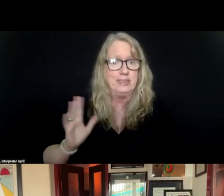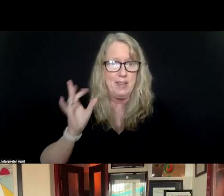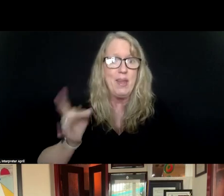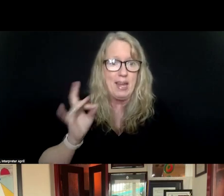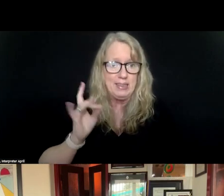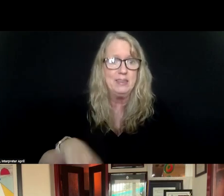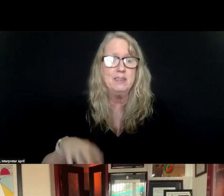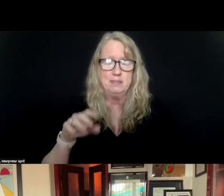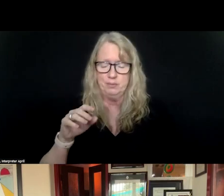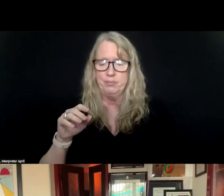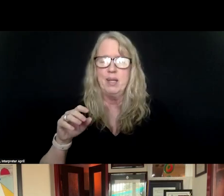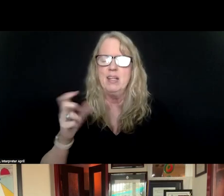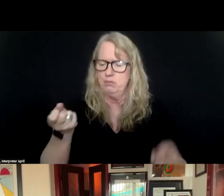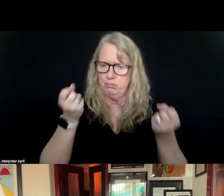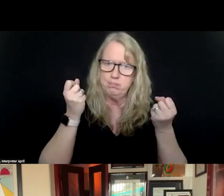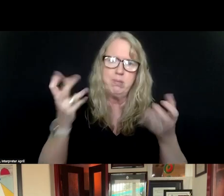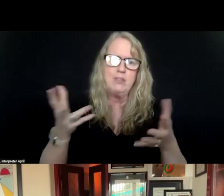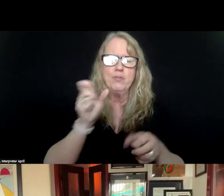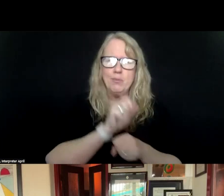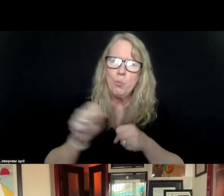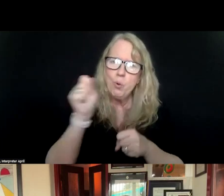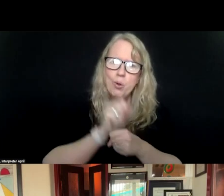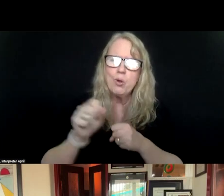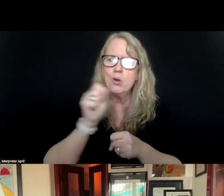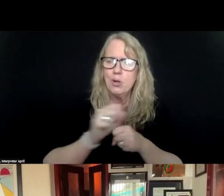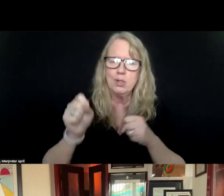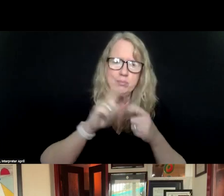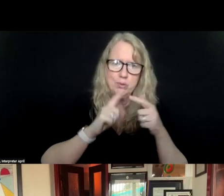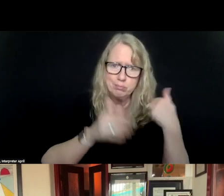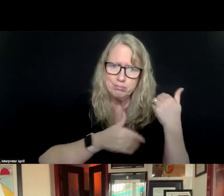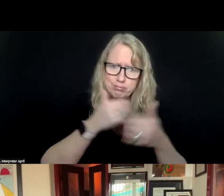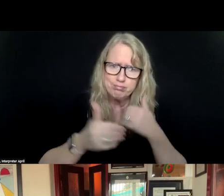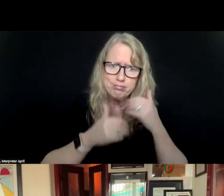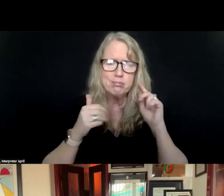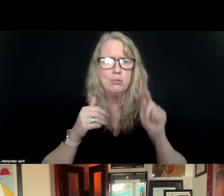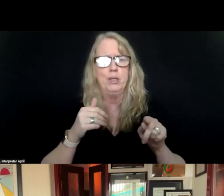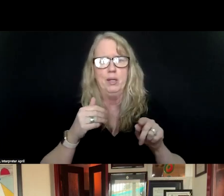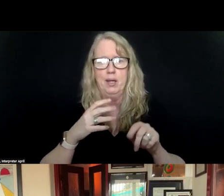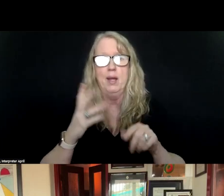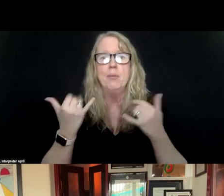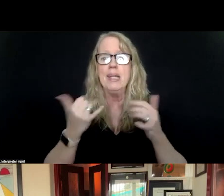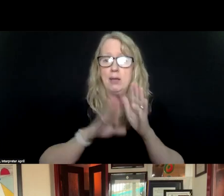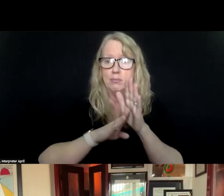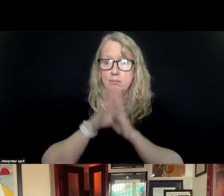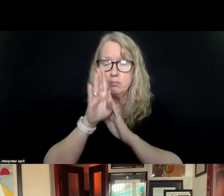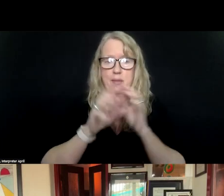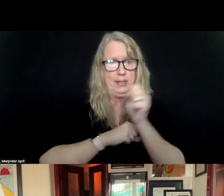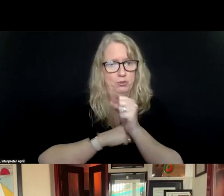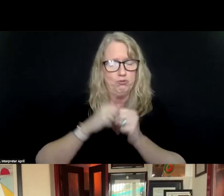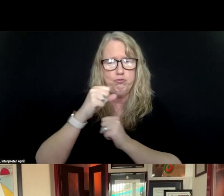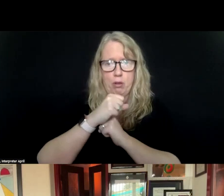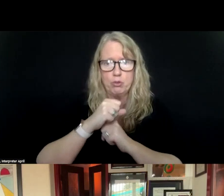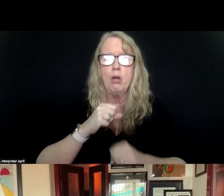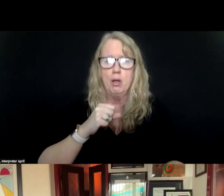And then there was a bunch of work that happened to kind of get it to this point. But what has evolved is this structure where